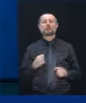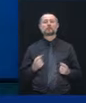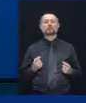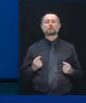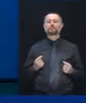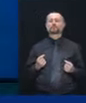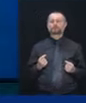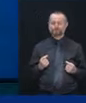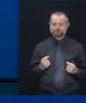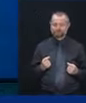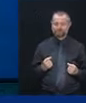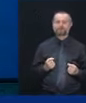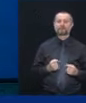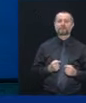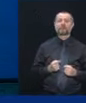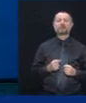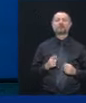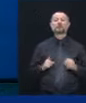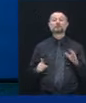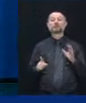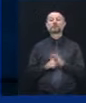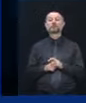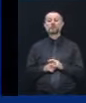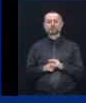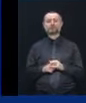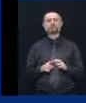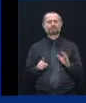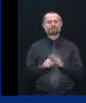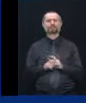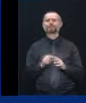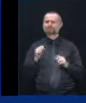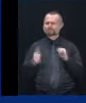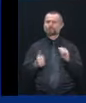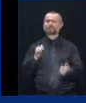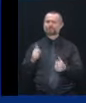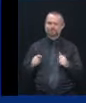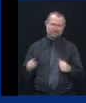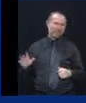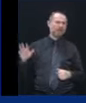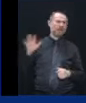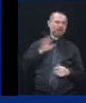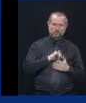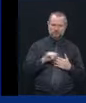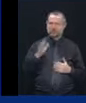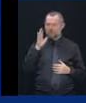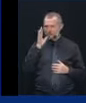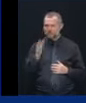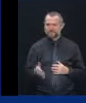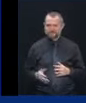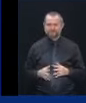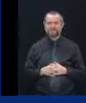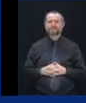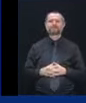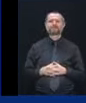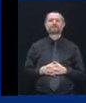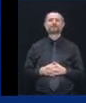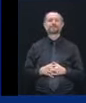the pop-up events happening all across the state, over